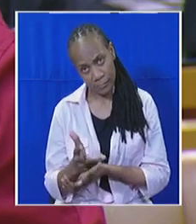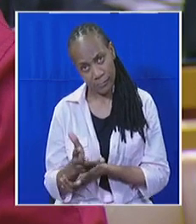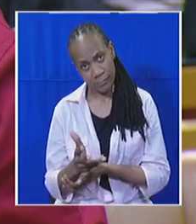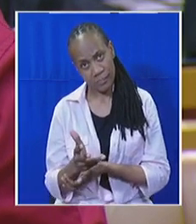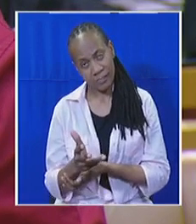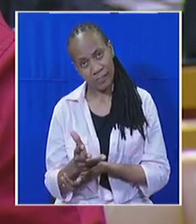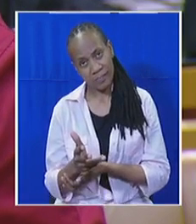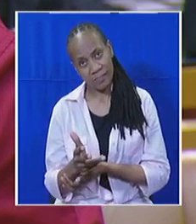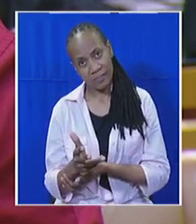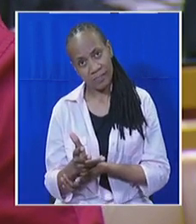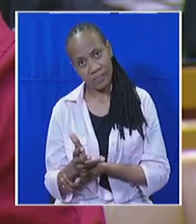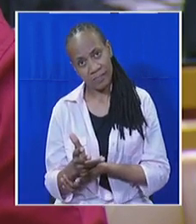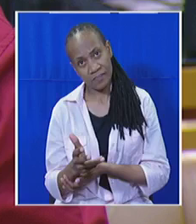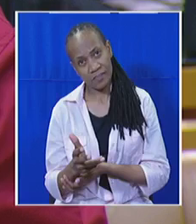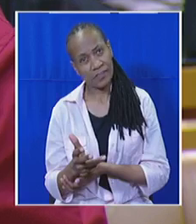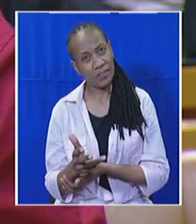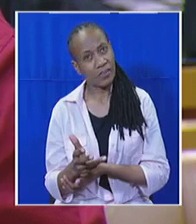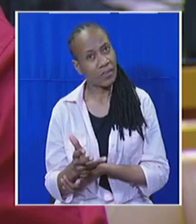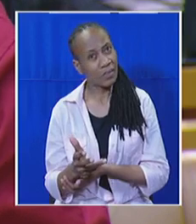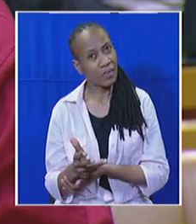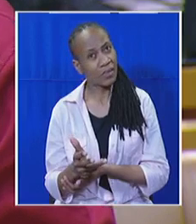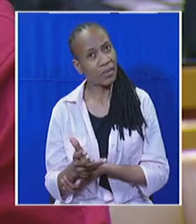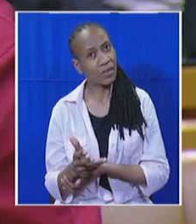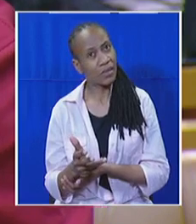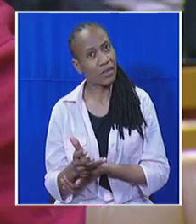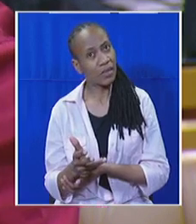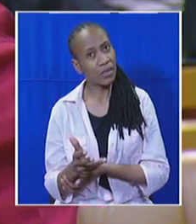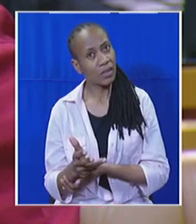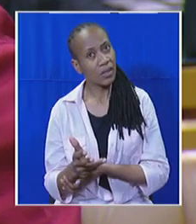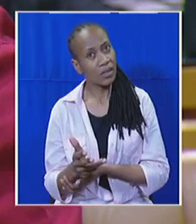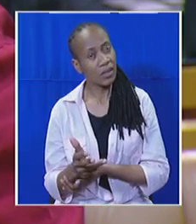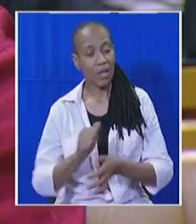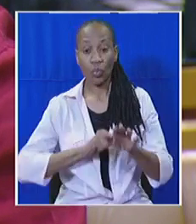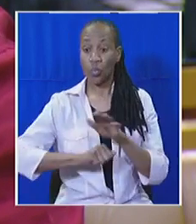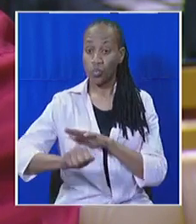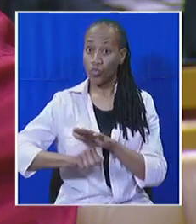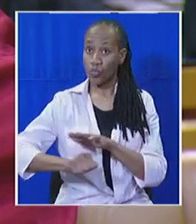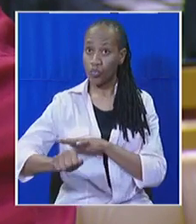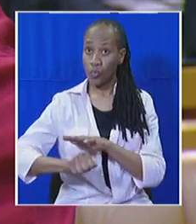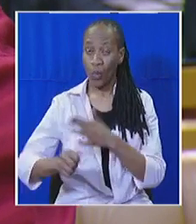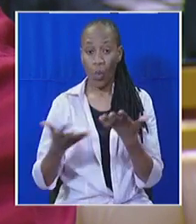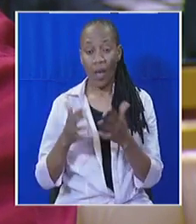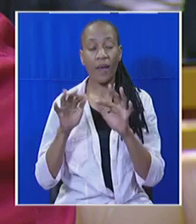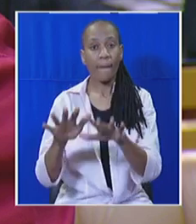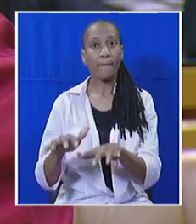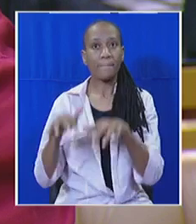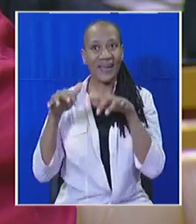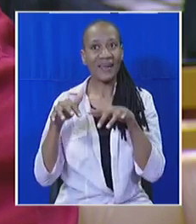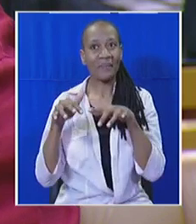disappointing, deplorable conditions that domestic workers in parliamentary